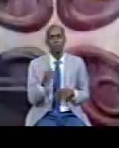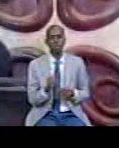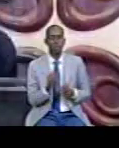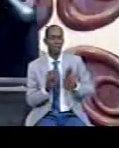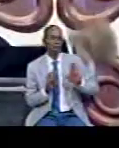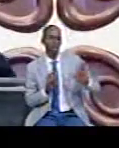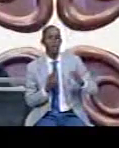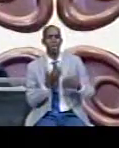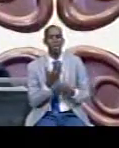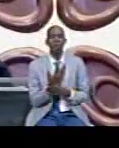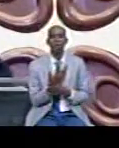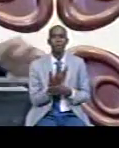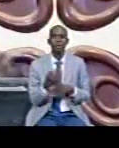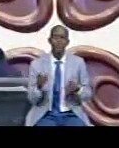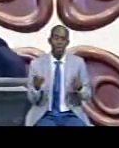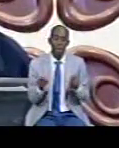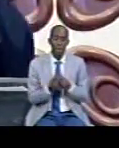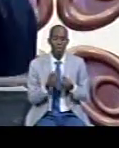they prophesied,